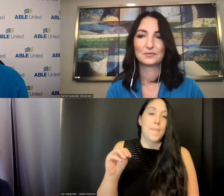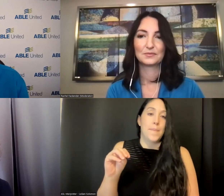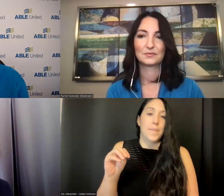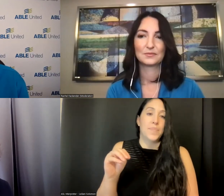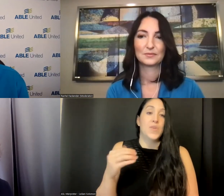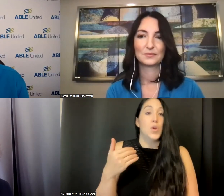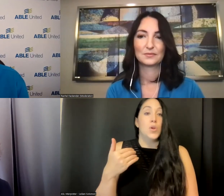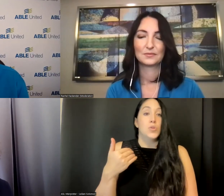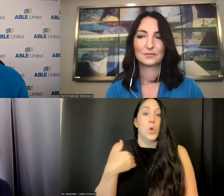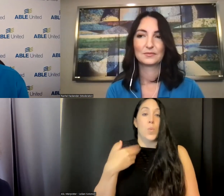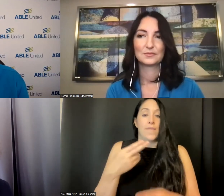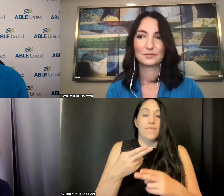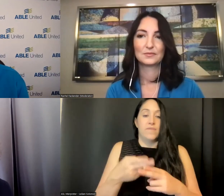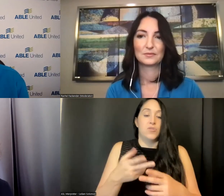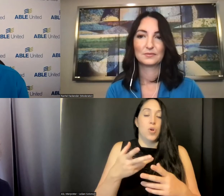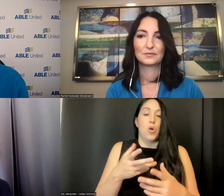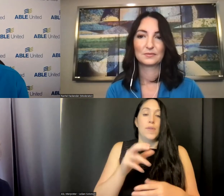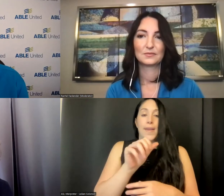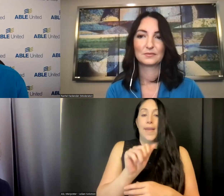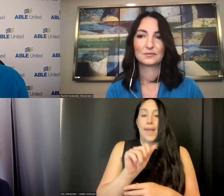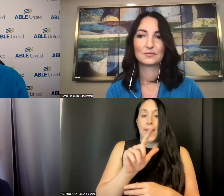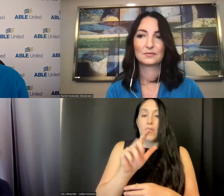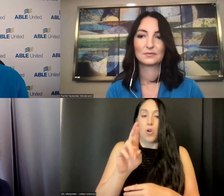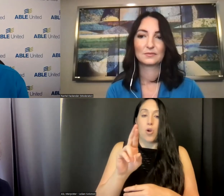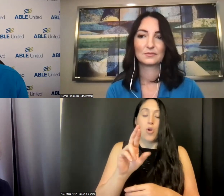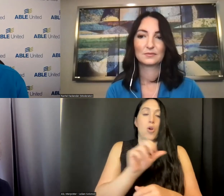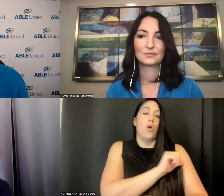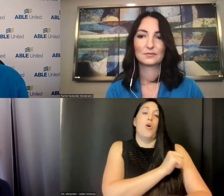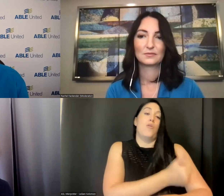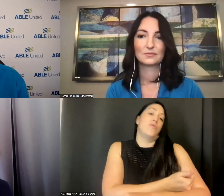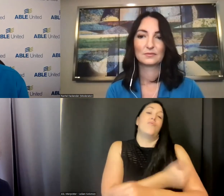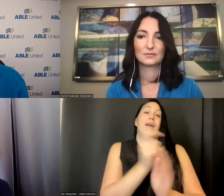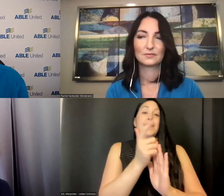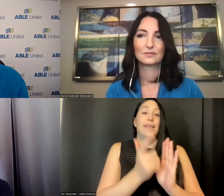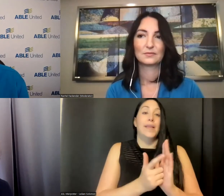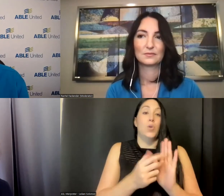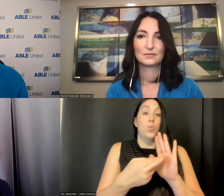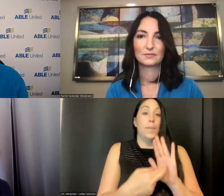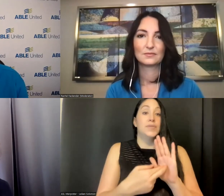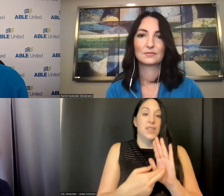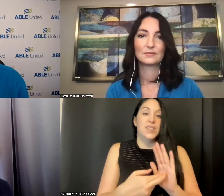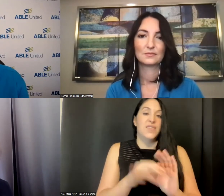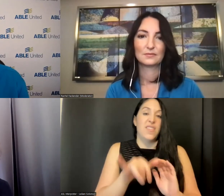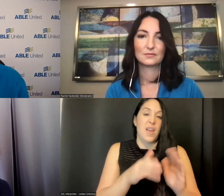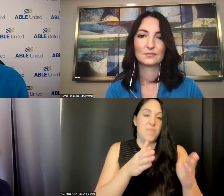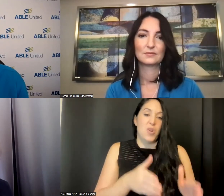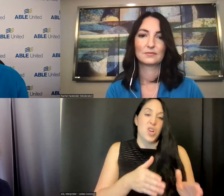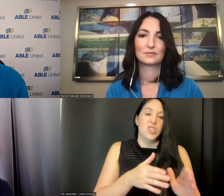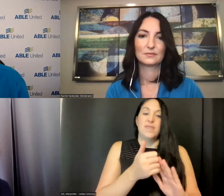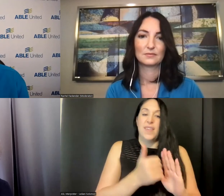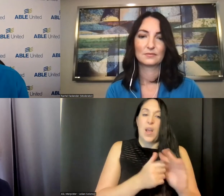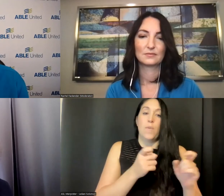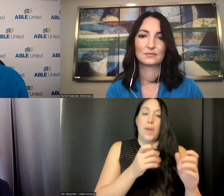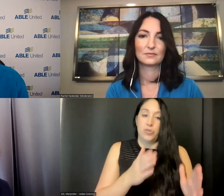ALR, authorized legal representative. That's the person that's kind of the account manager. We know that the funds in the account, the owner of